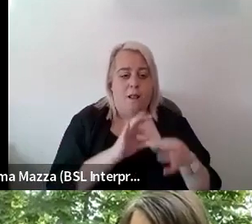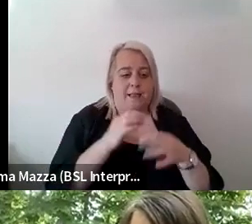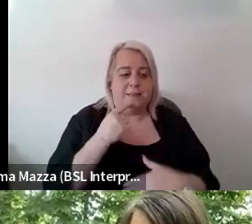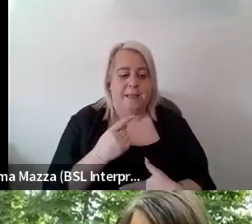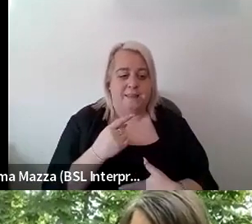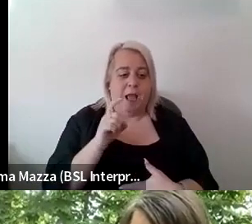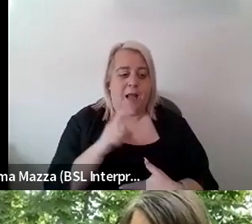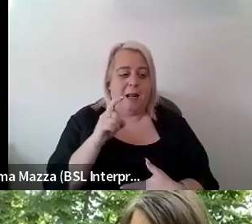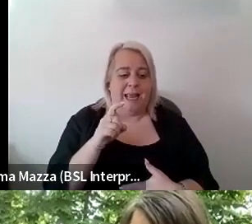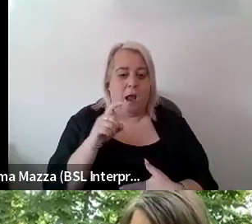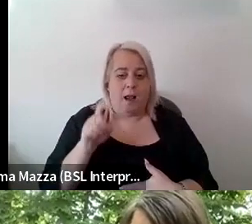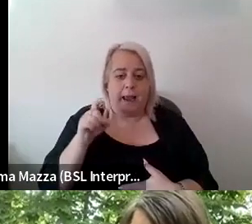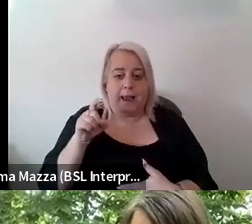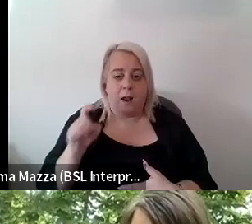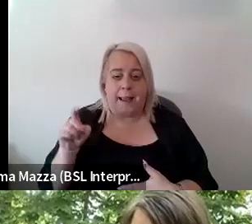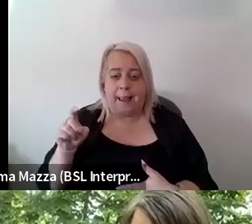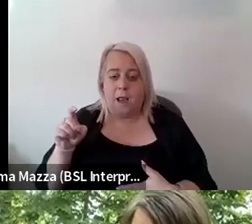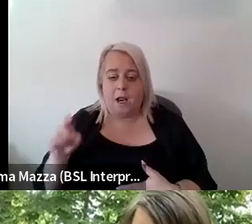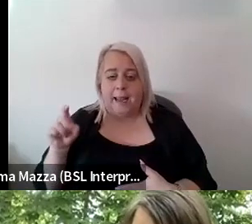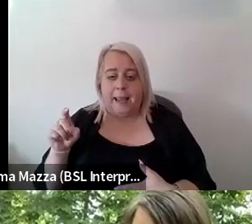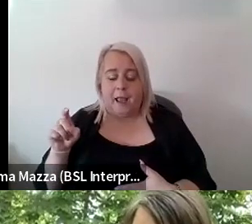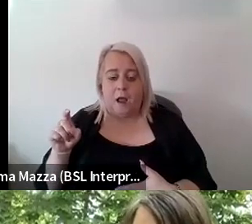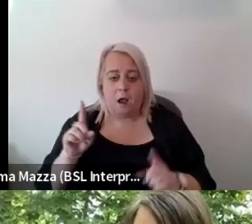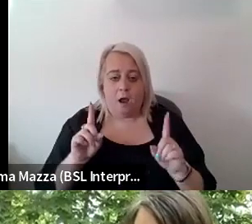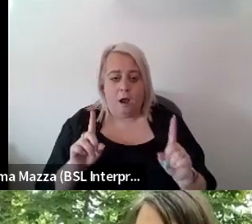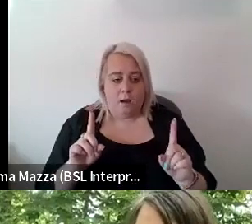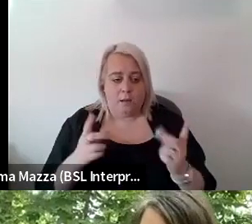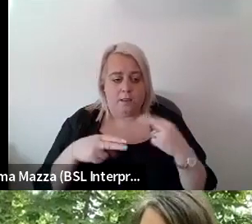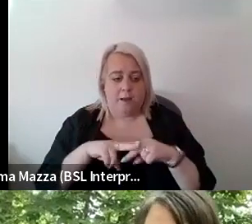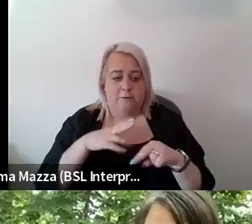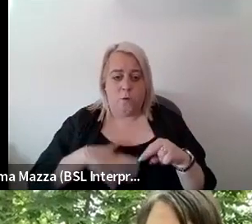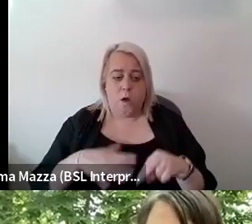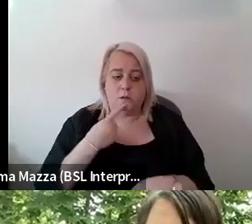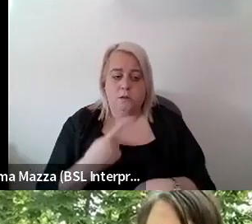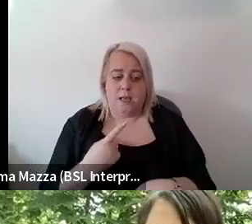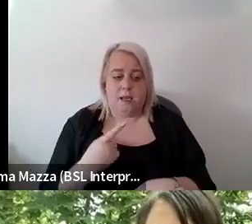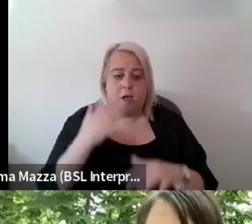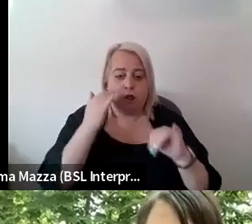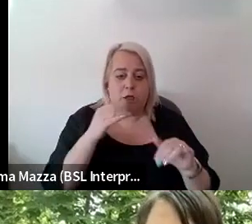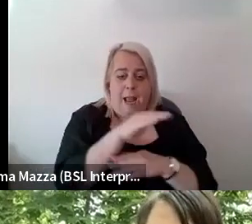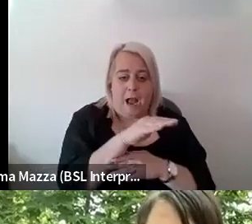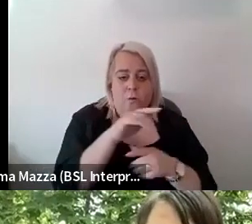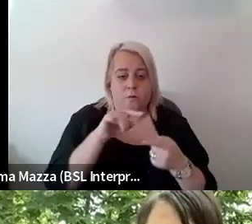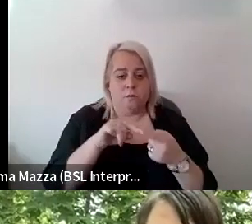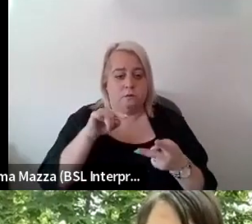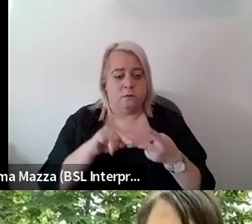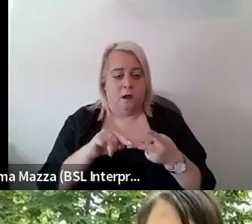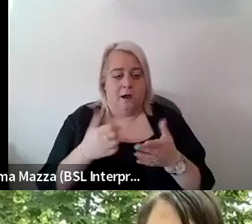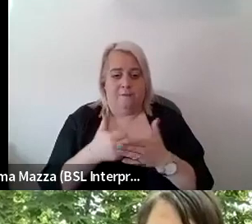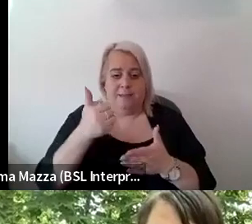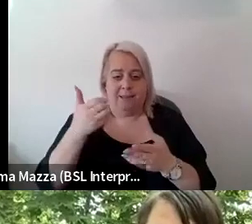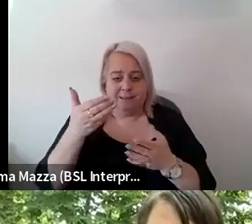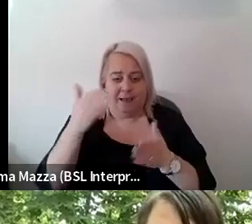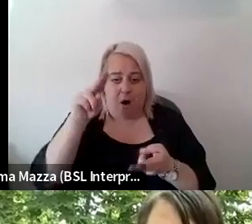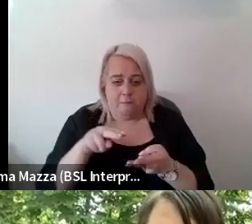hears click here, click here, click here, click here. But if you actually want to say, you know, check out these fantastic offers on this blah,